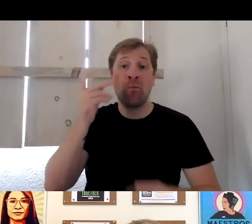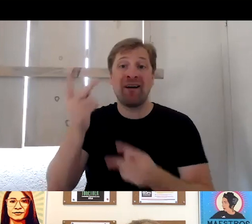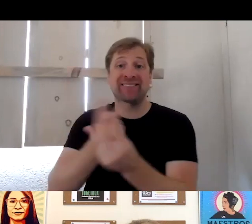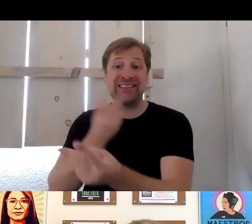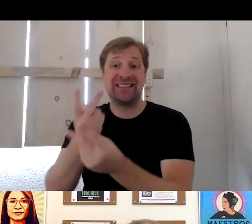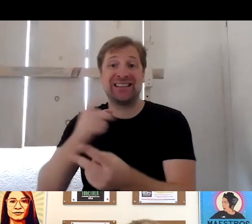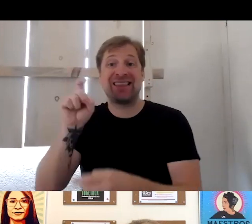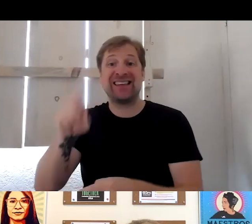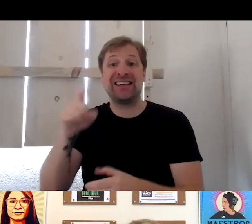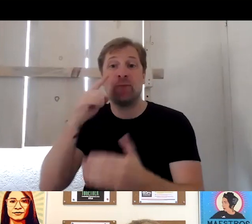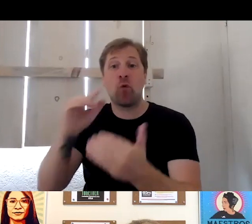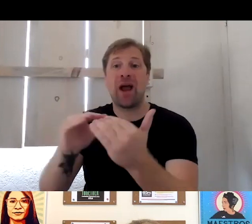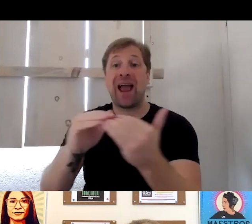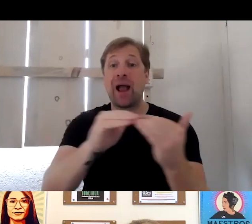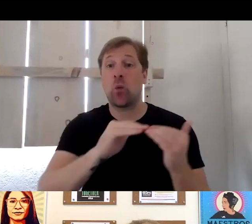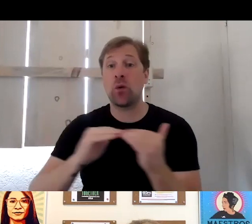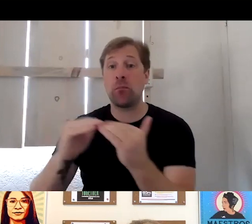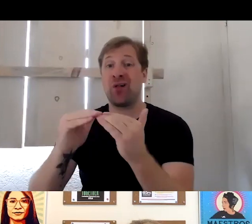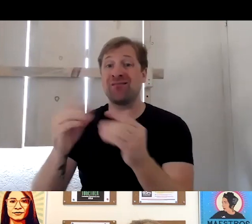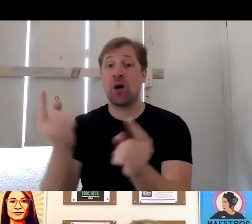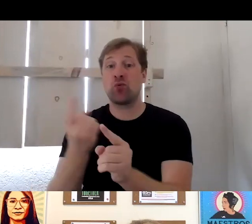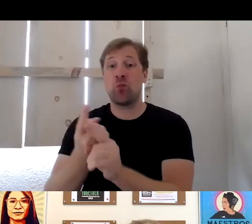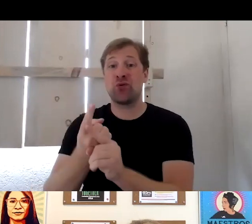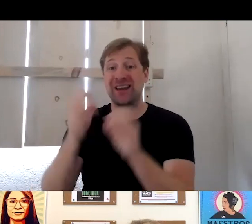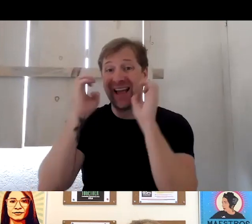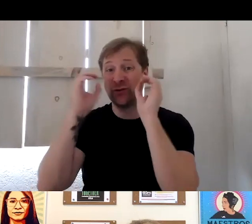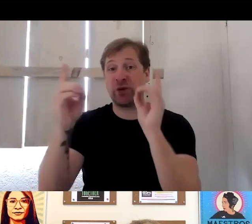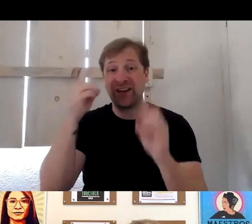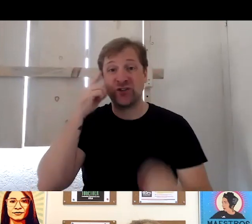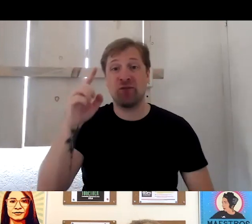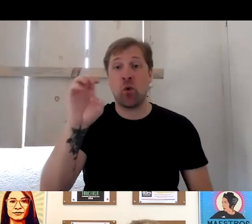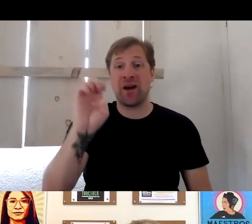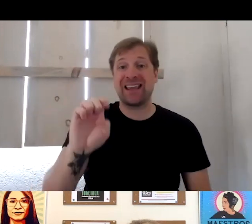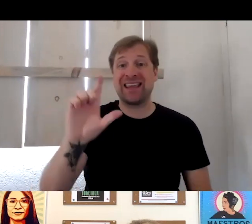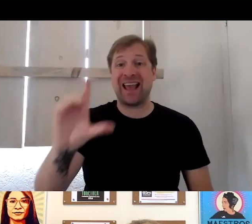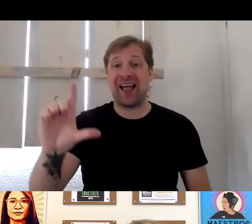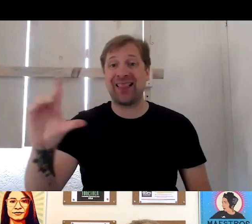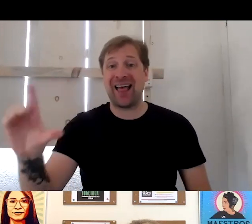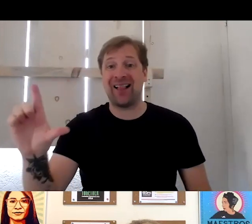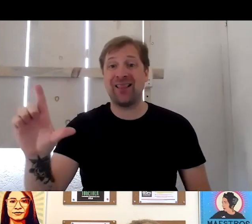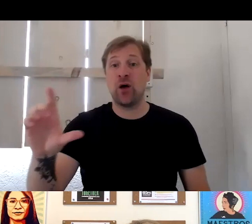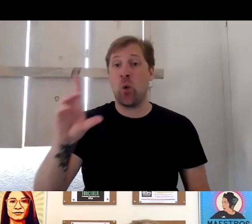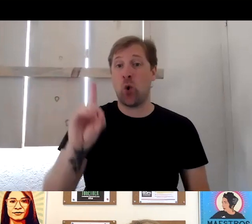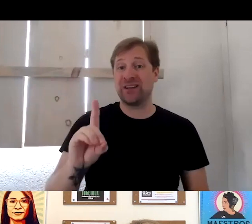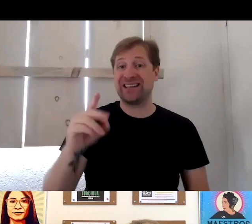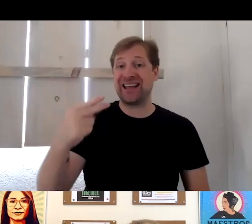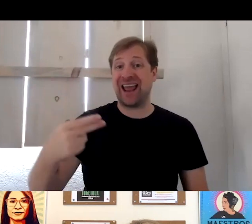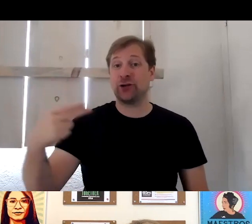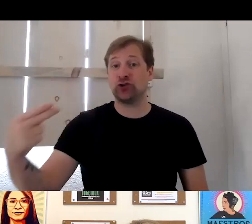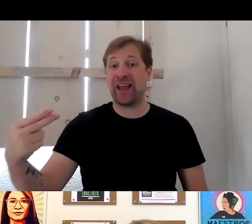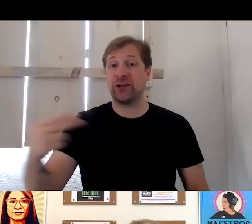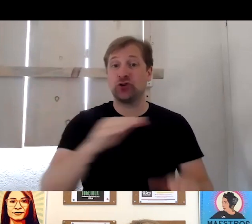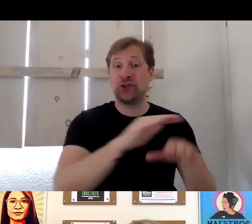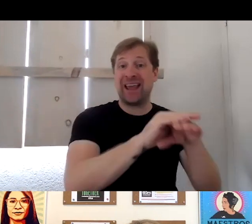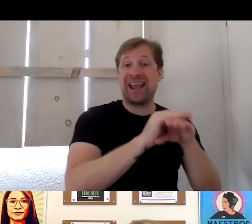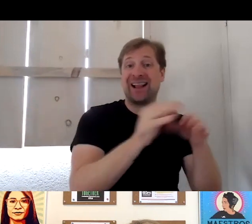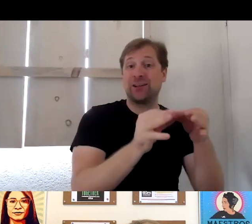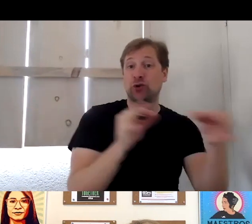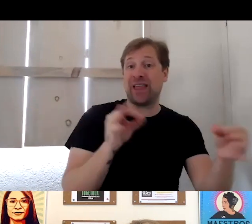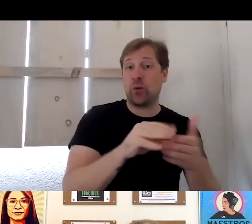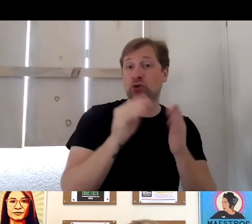appropriate education for ELL and DHH, our English language learners and deaf or hard of hearing